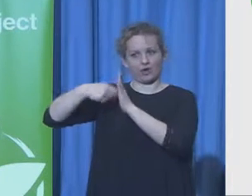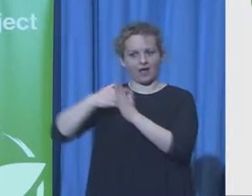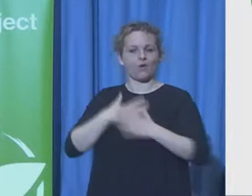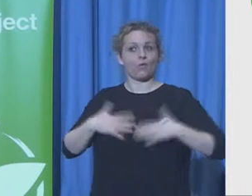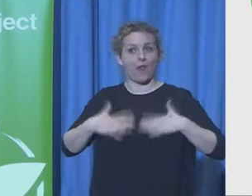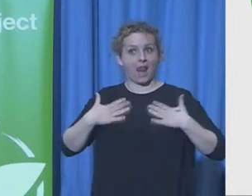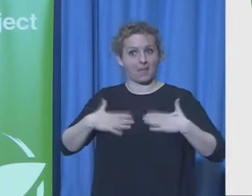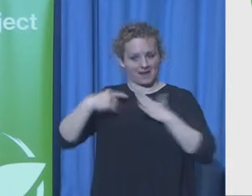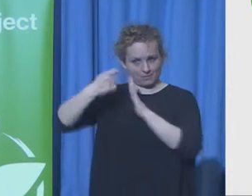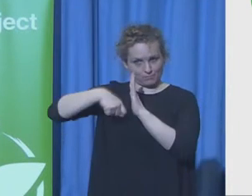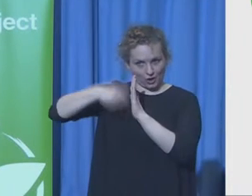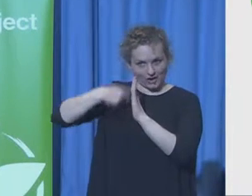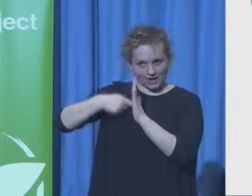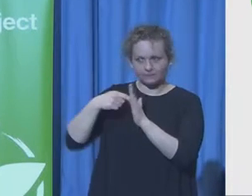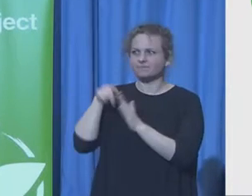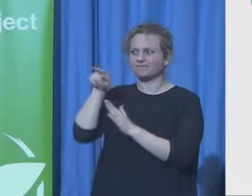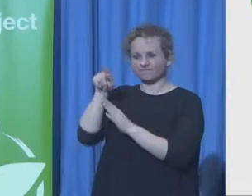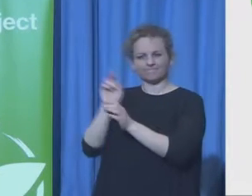that I have ever done.